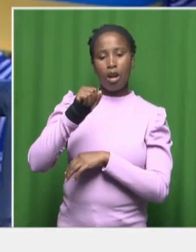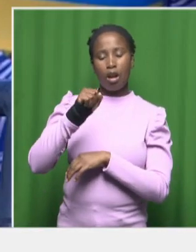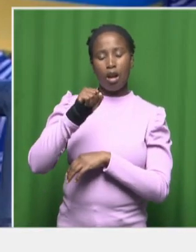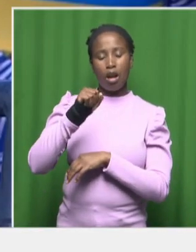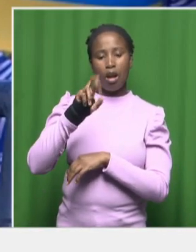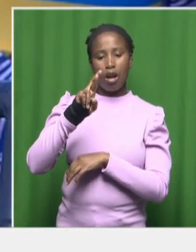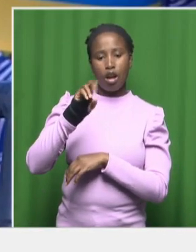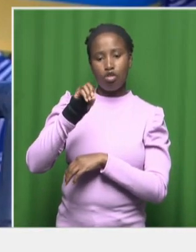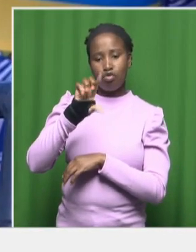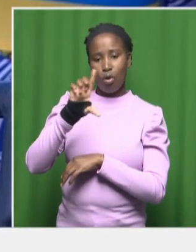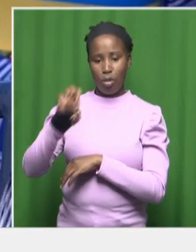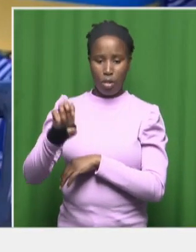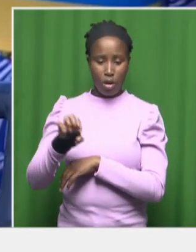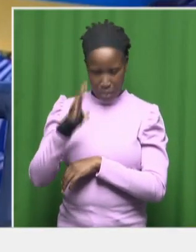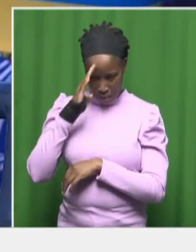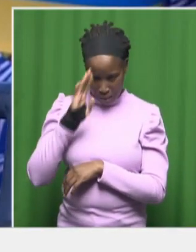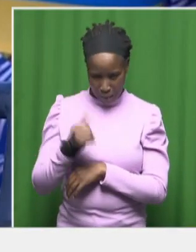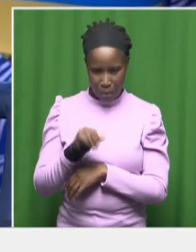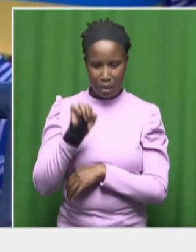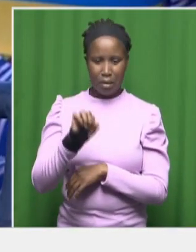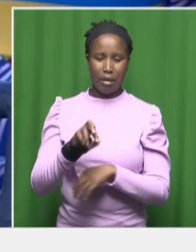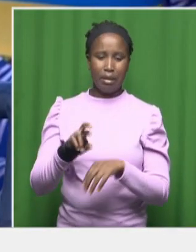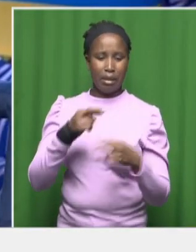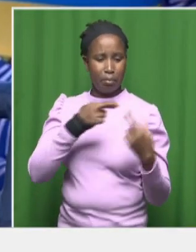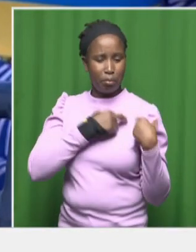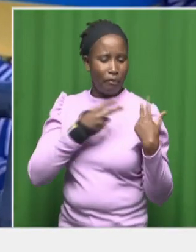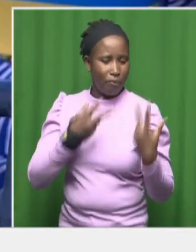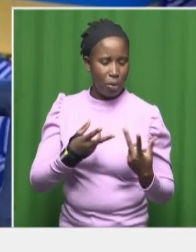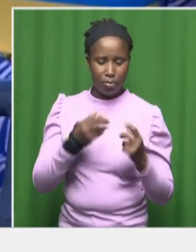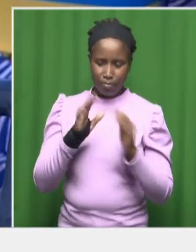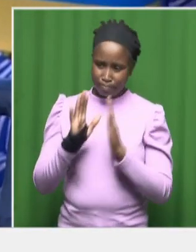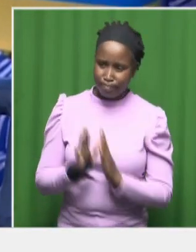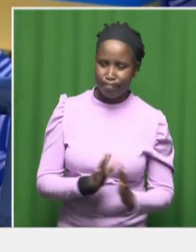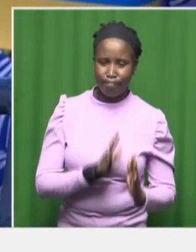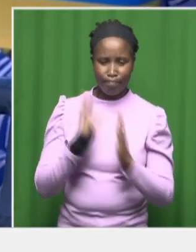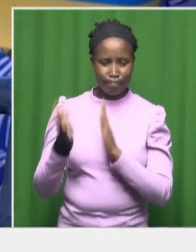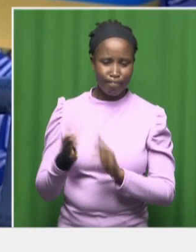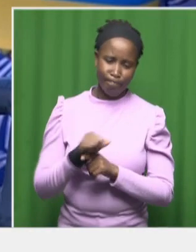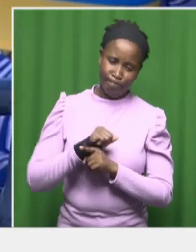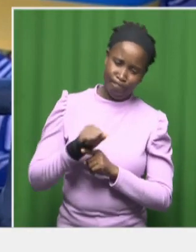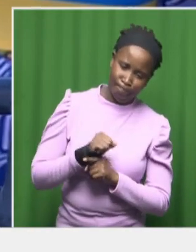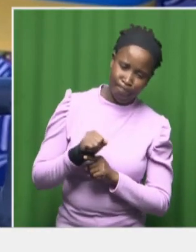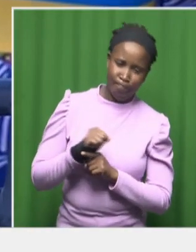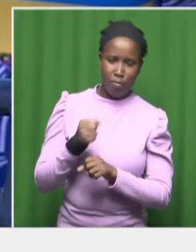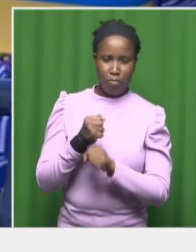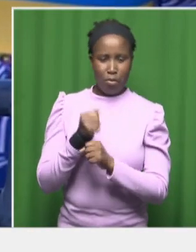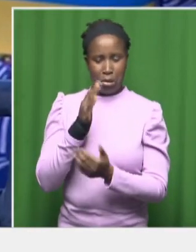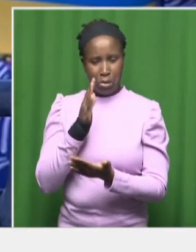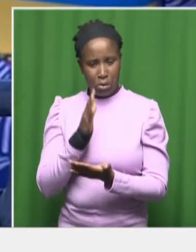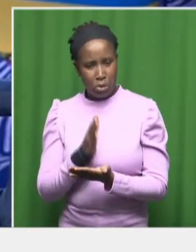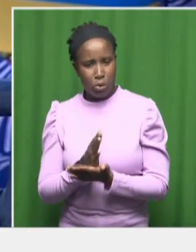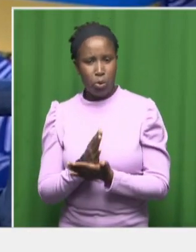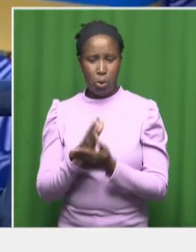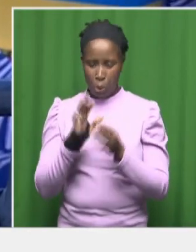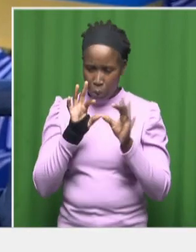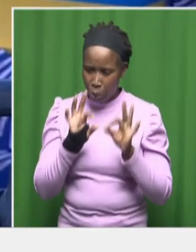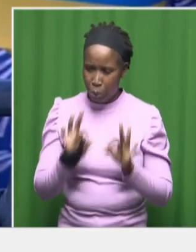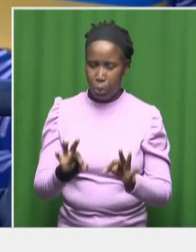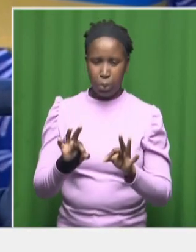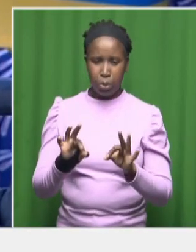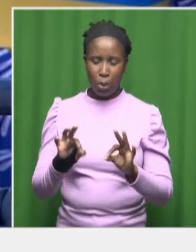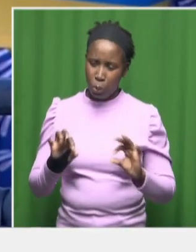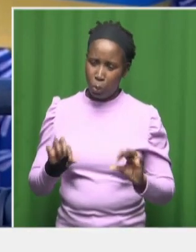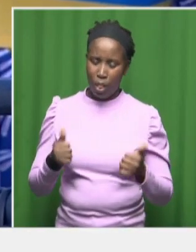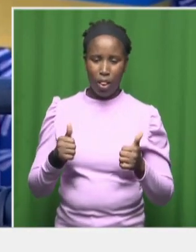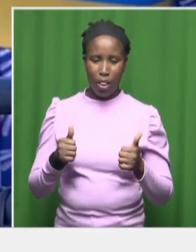you have the responsibility of preparing the ladies, making sure that they are not just conditioned, but